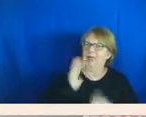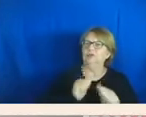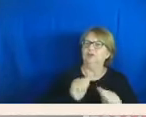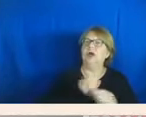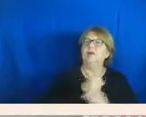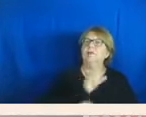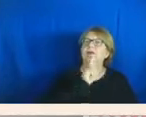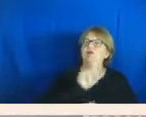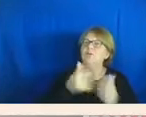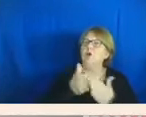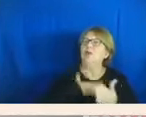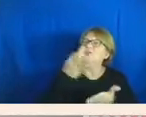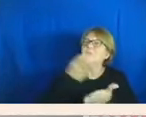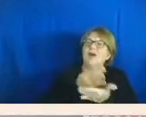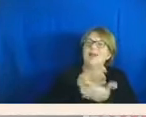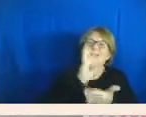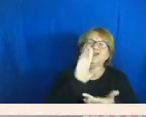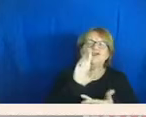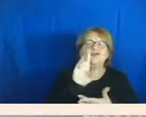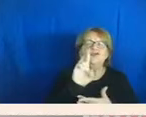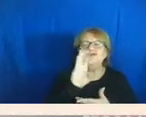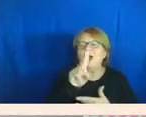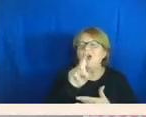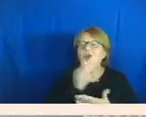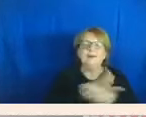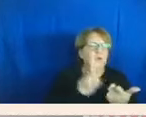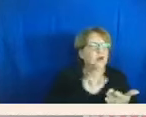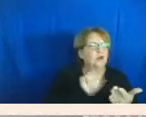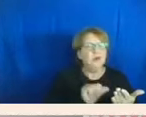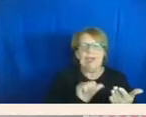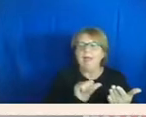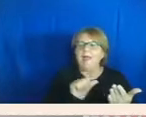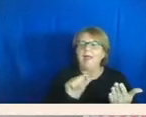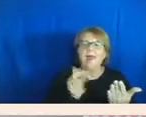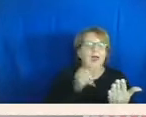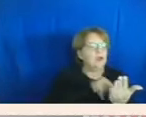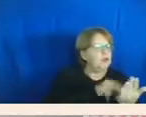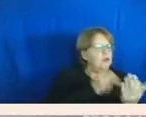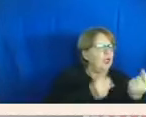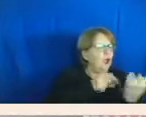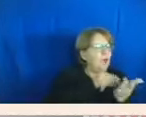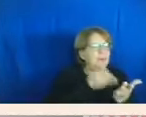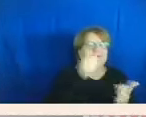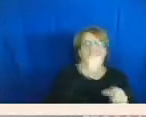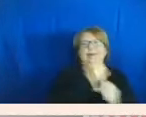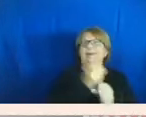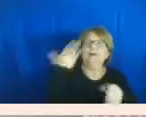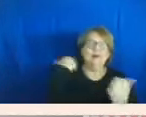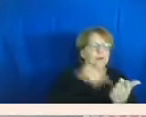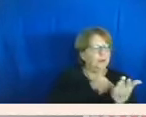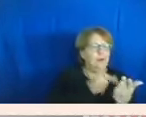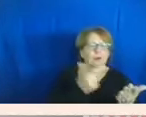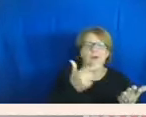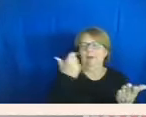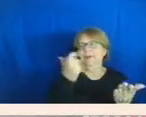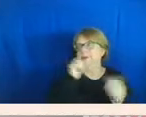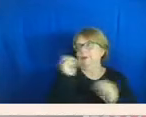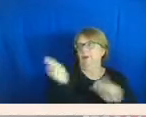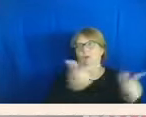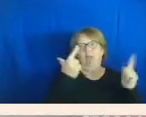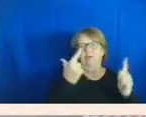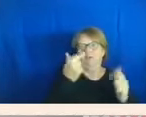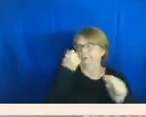records somewhere where you can go see that car payment that you had 10 years ago. Because, you know, not all of us are going to remember that, especially these